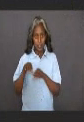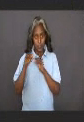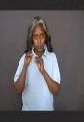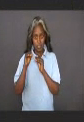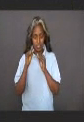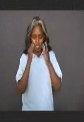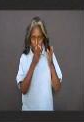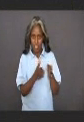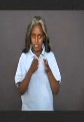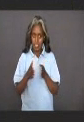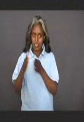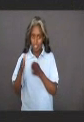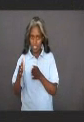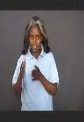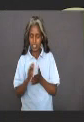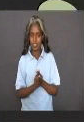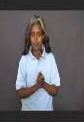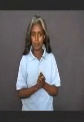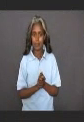Students, let's get ready.